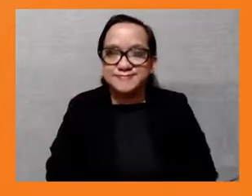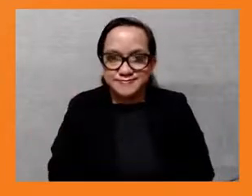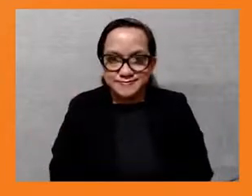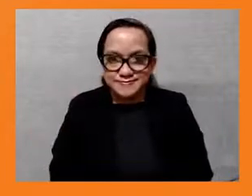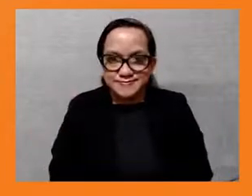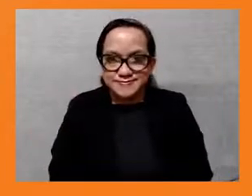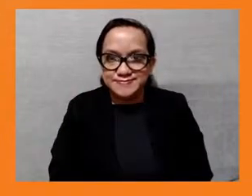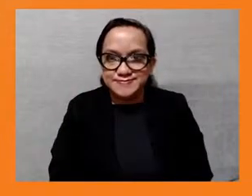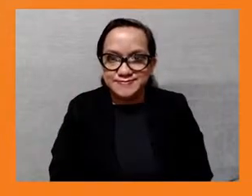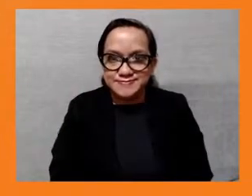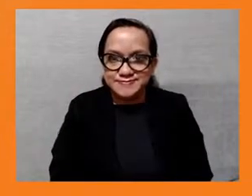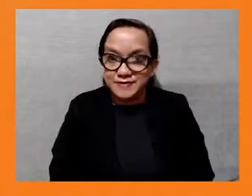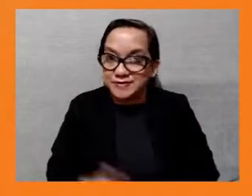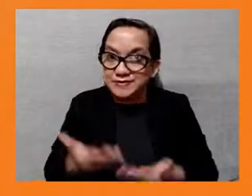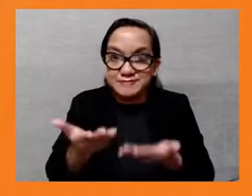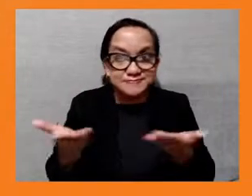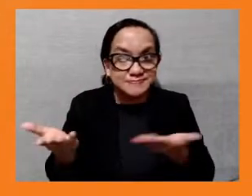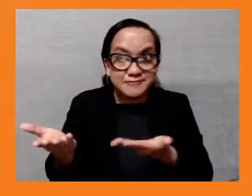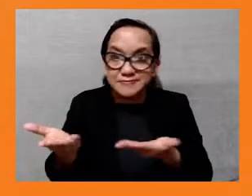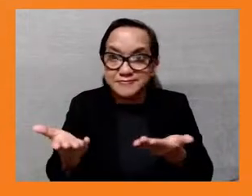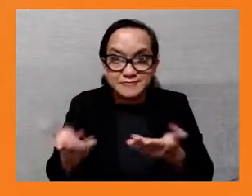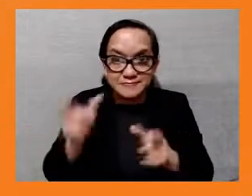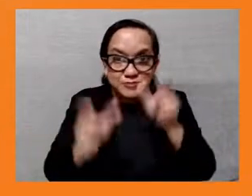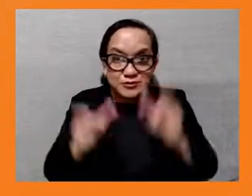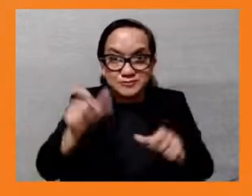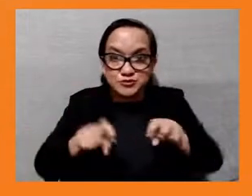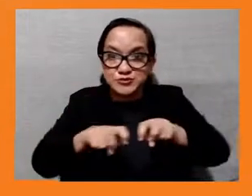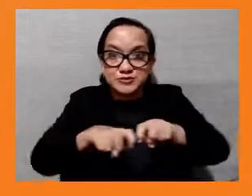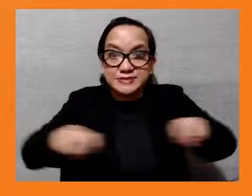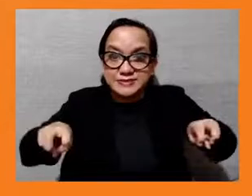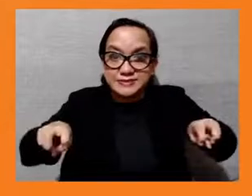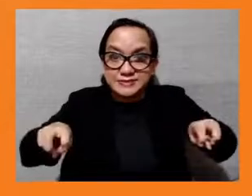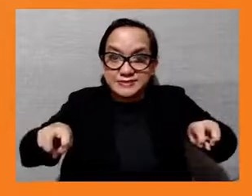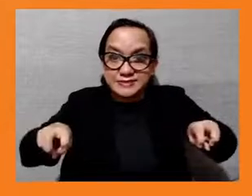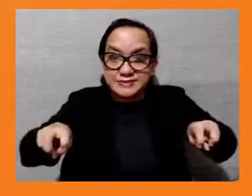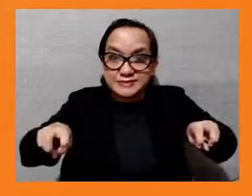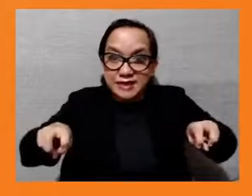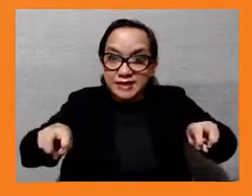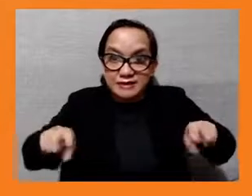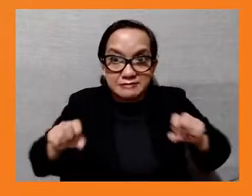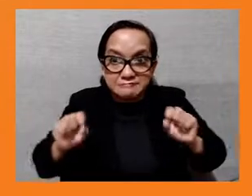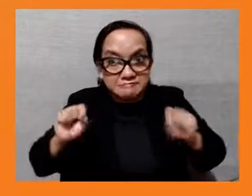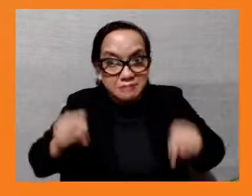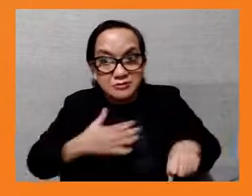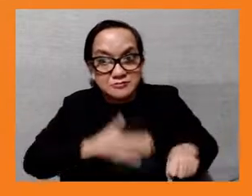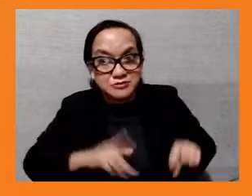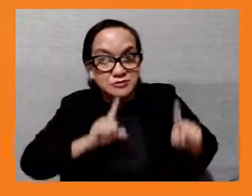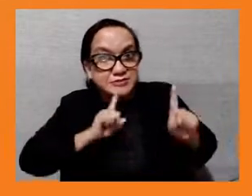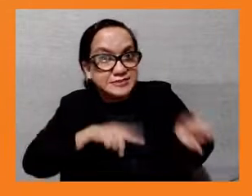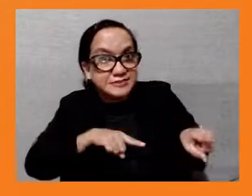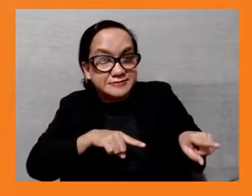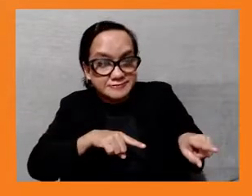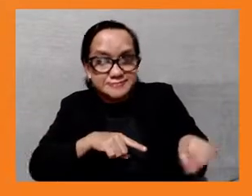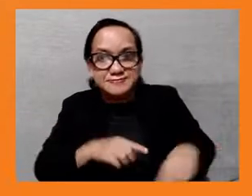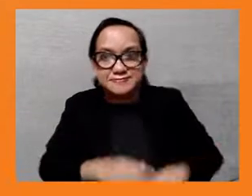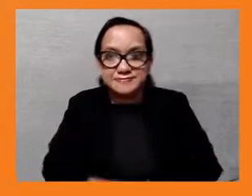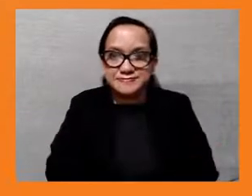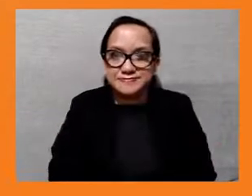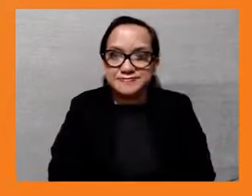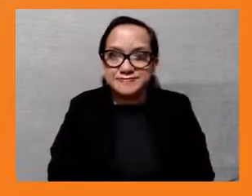of in terms of the directions for a new standard on labour and working conditions goes in the directions that